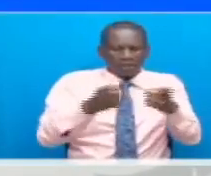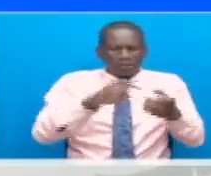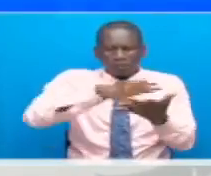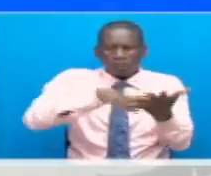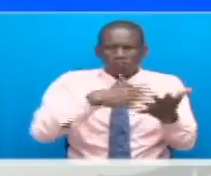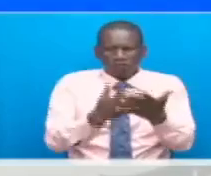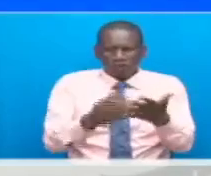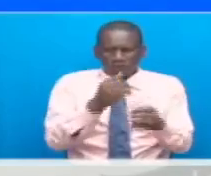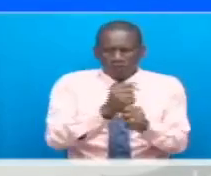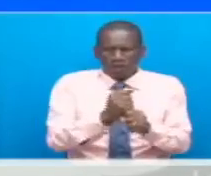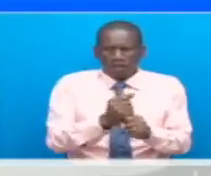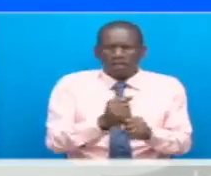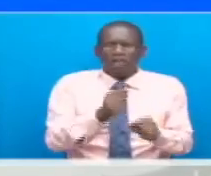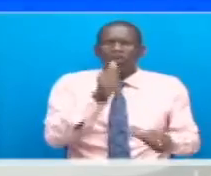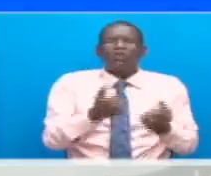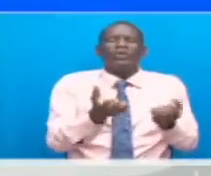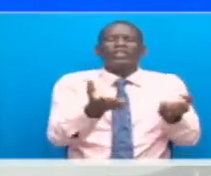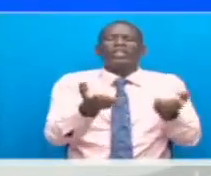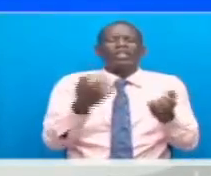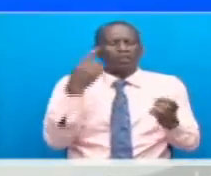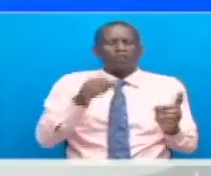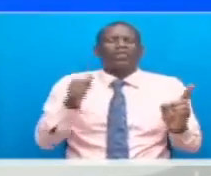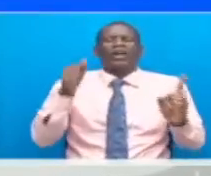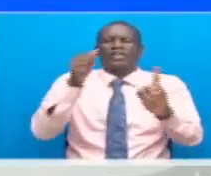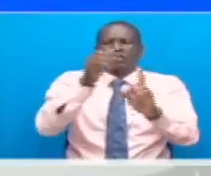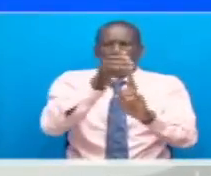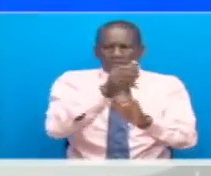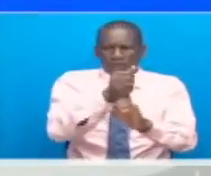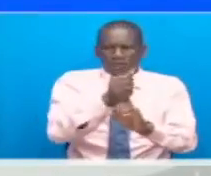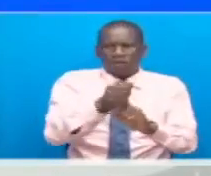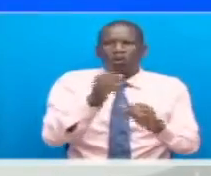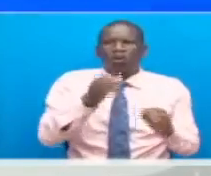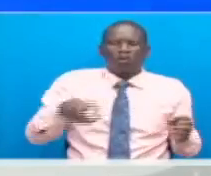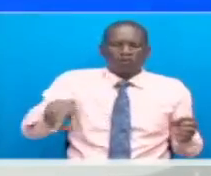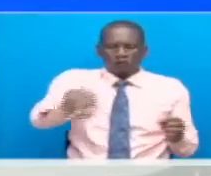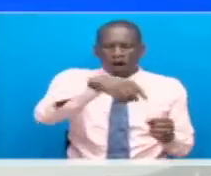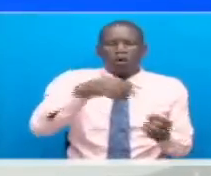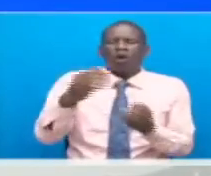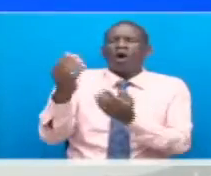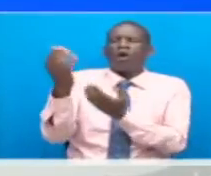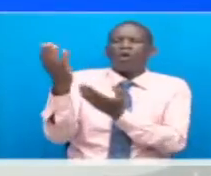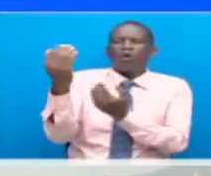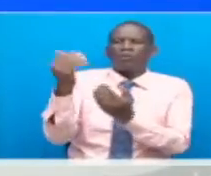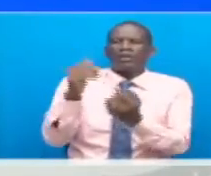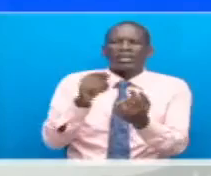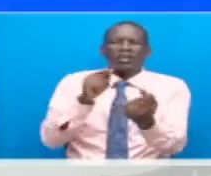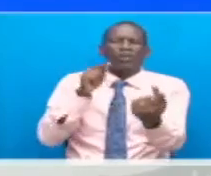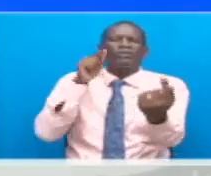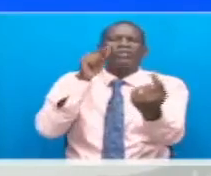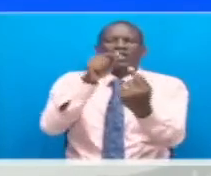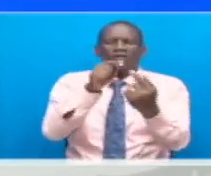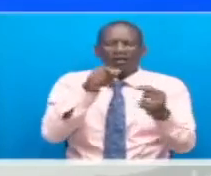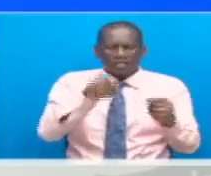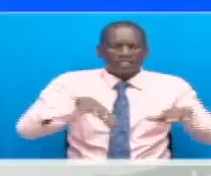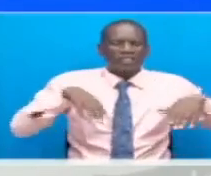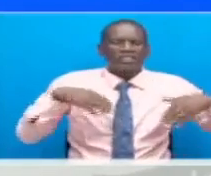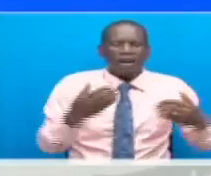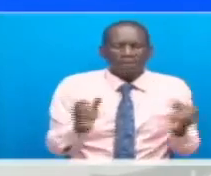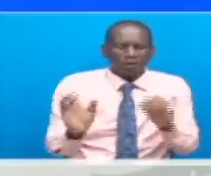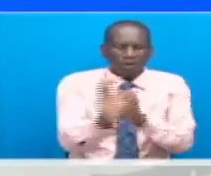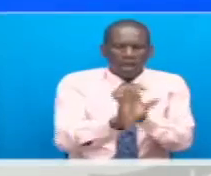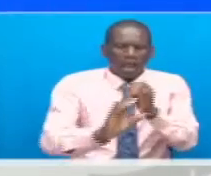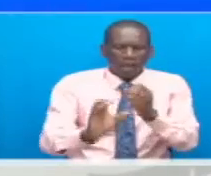framework necessary for the realization of our aspirations. It's about a country